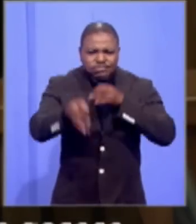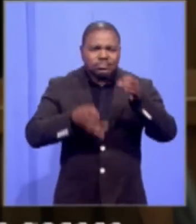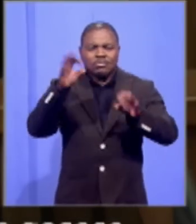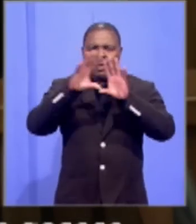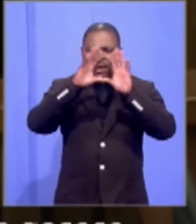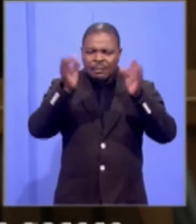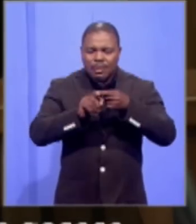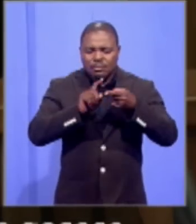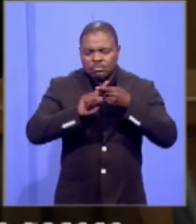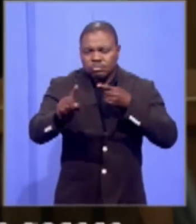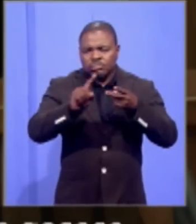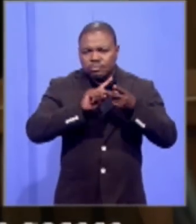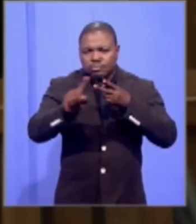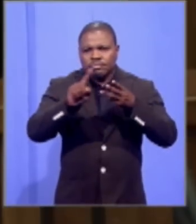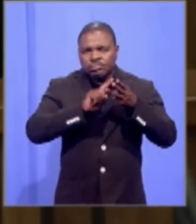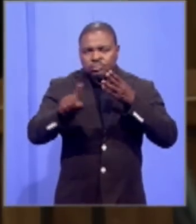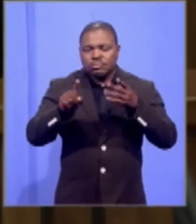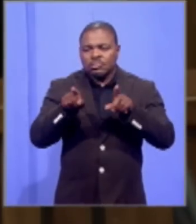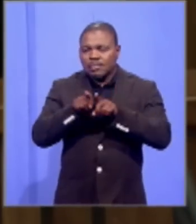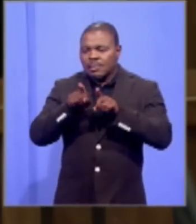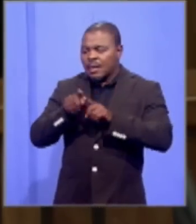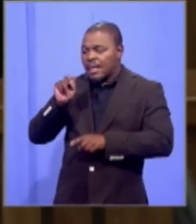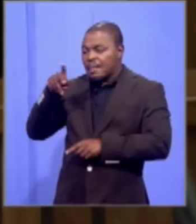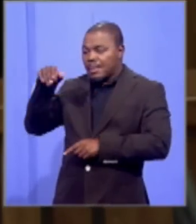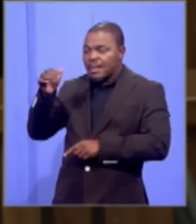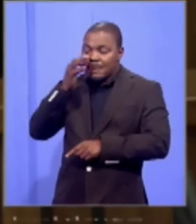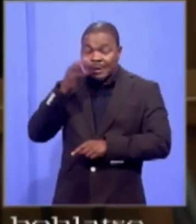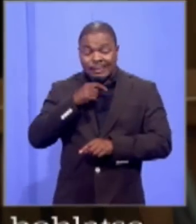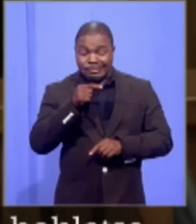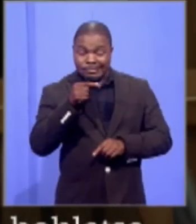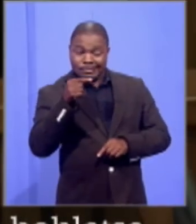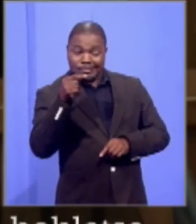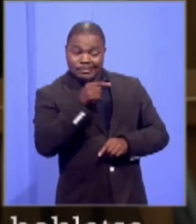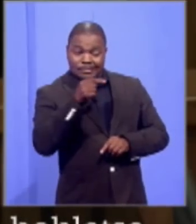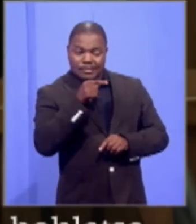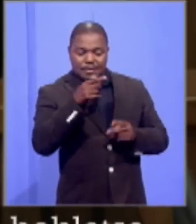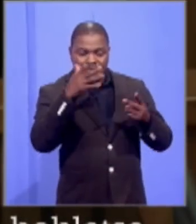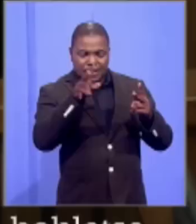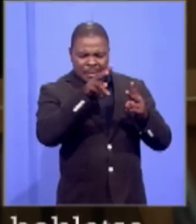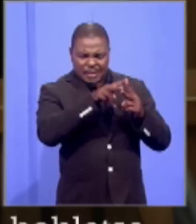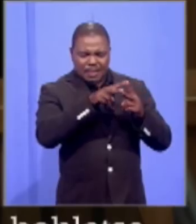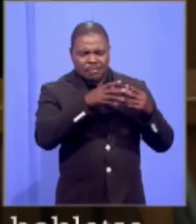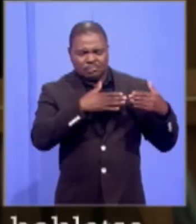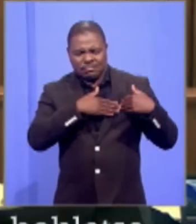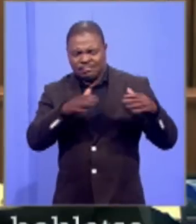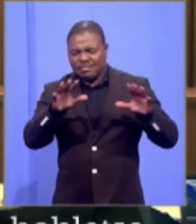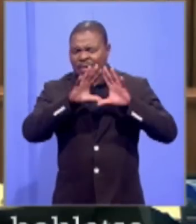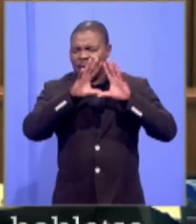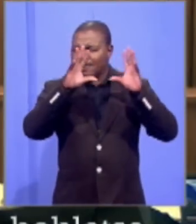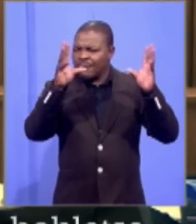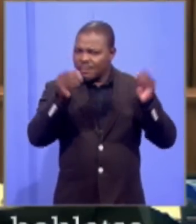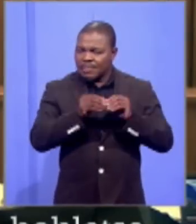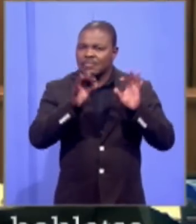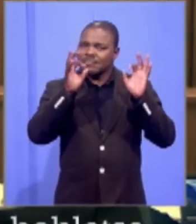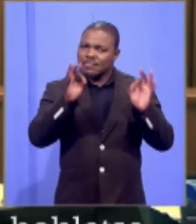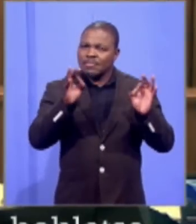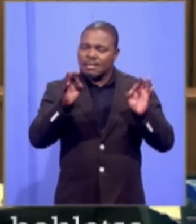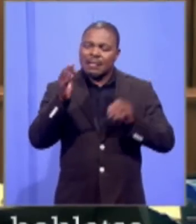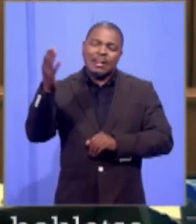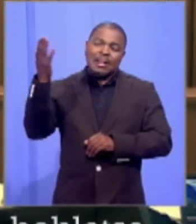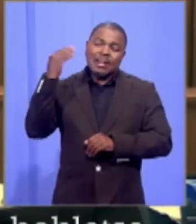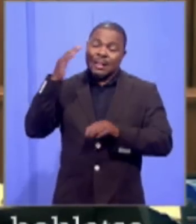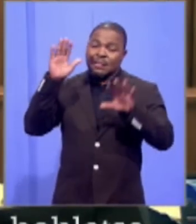ya le ka ba mmušo ba bolela gore ba latofatšwa ba be ba ntšha dintlha ka moka gore botsebotse